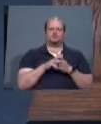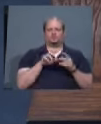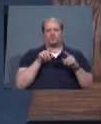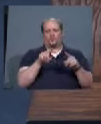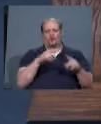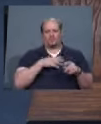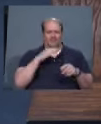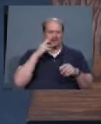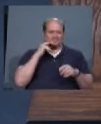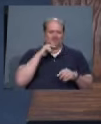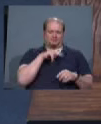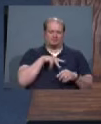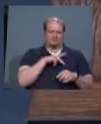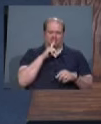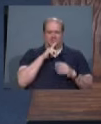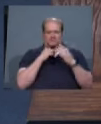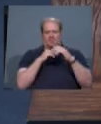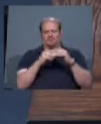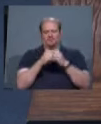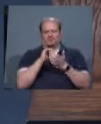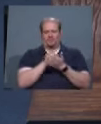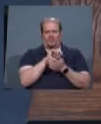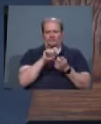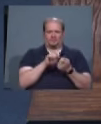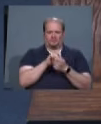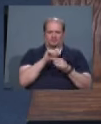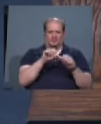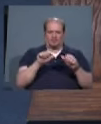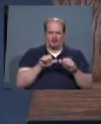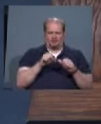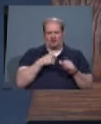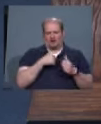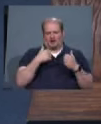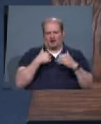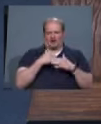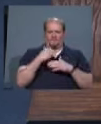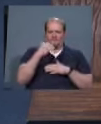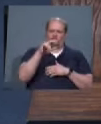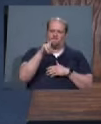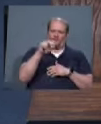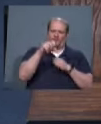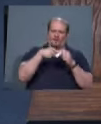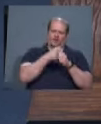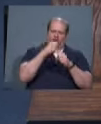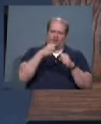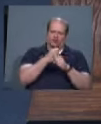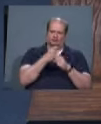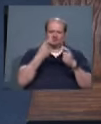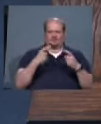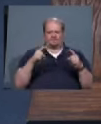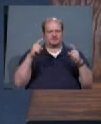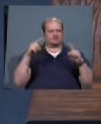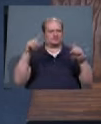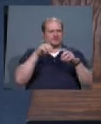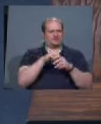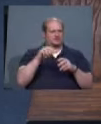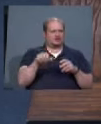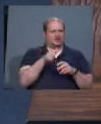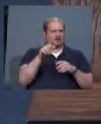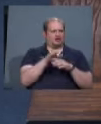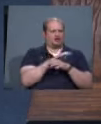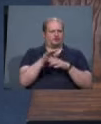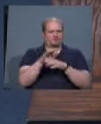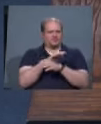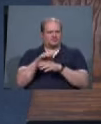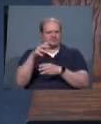my experience personally is limited in this particular area, I have over 30 years of success in other